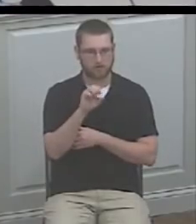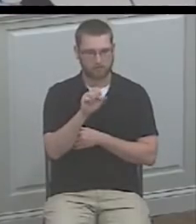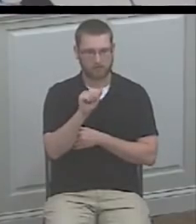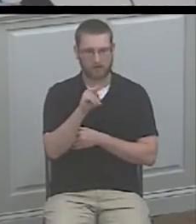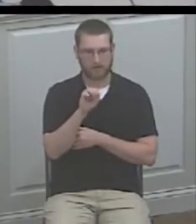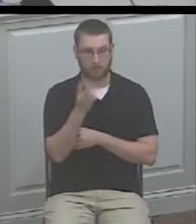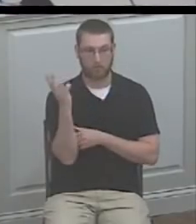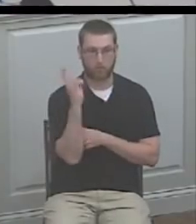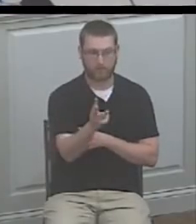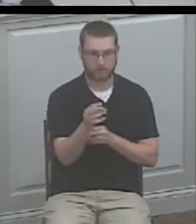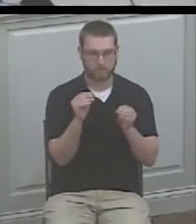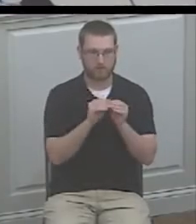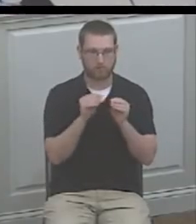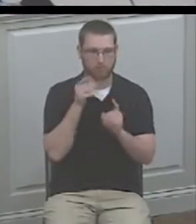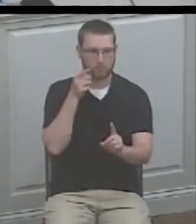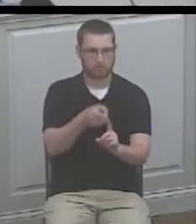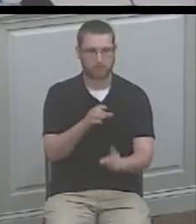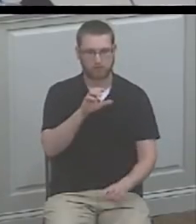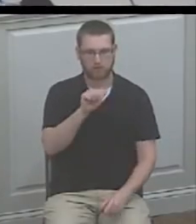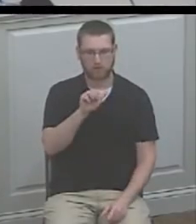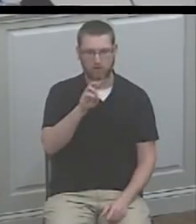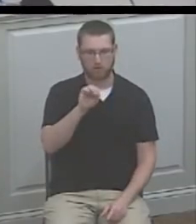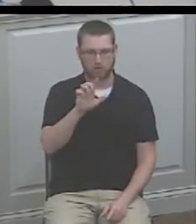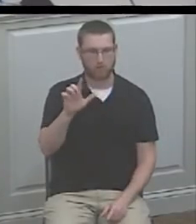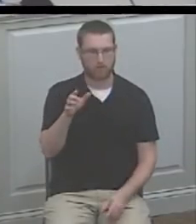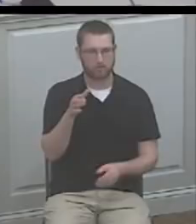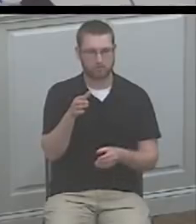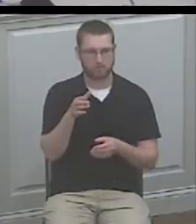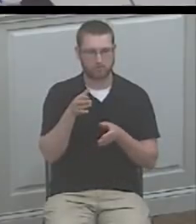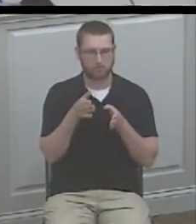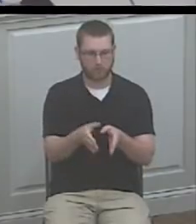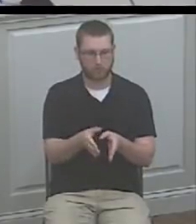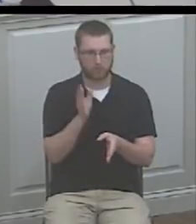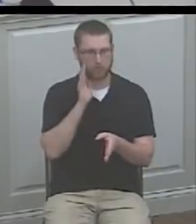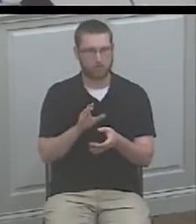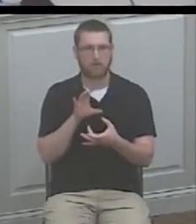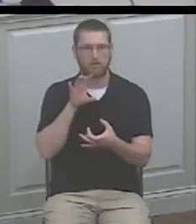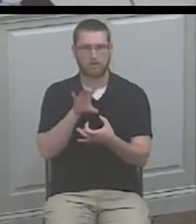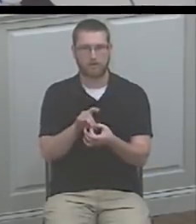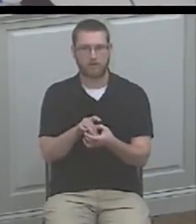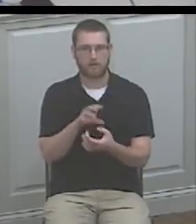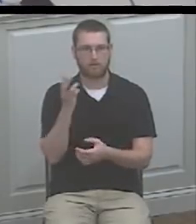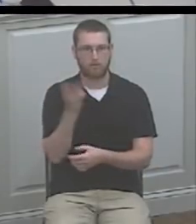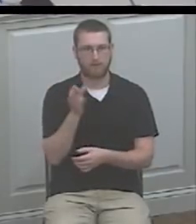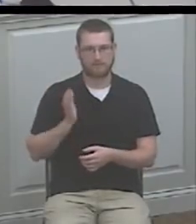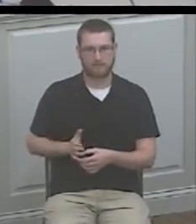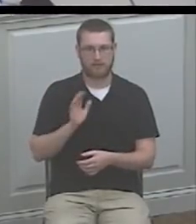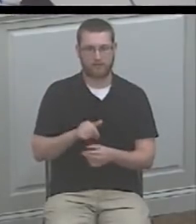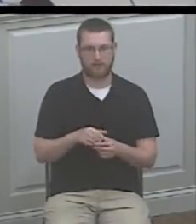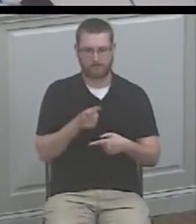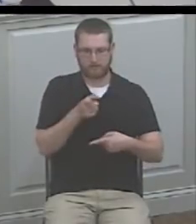Road to the west to Caldwell or Coel, and it would be to the west side of that